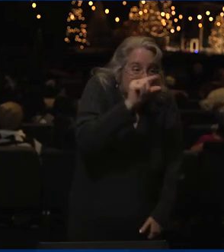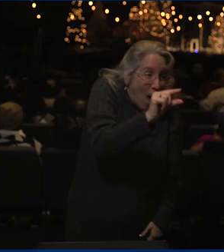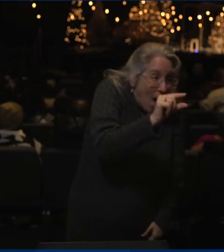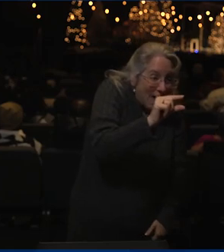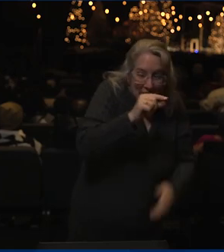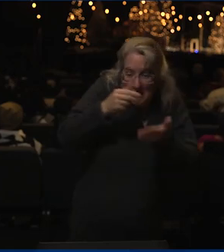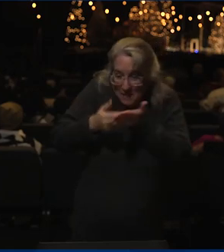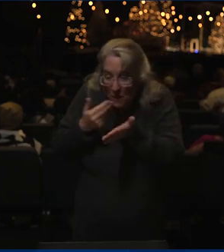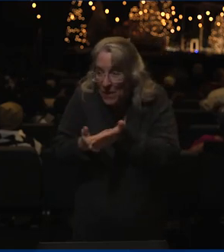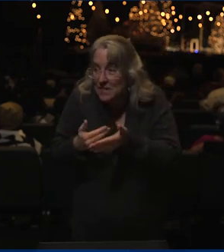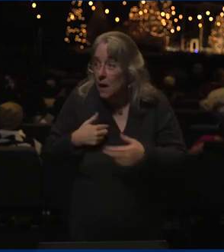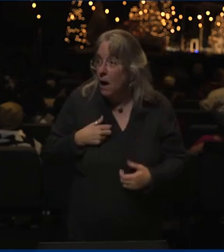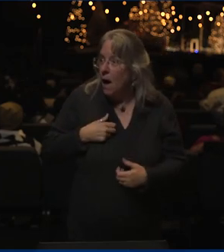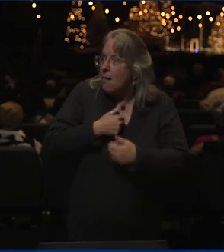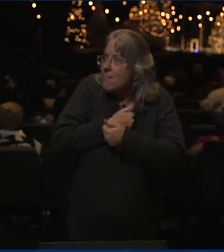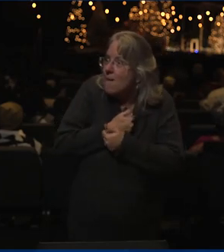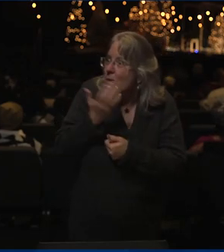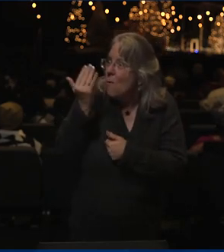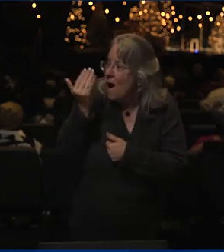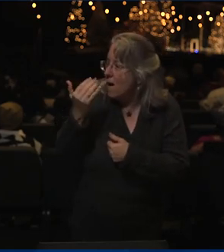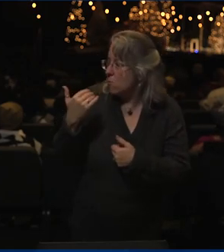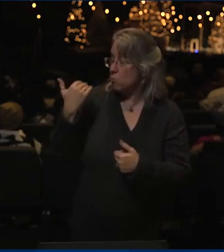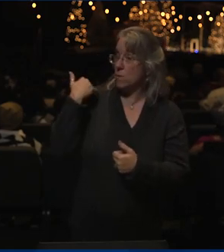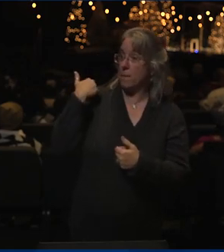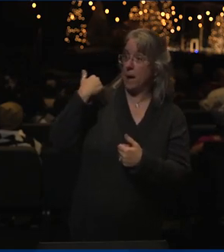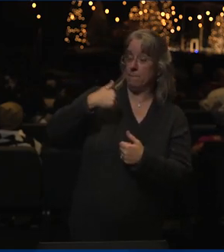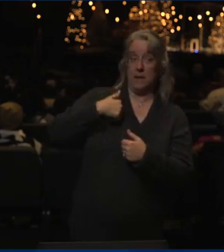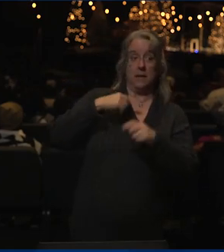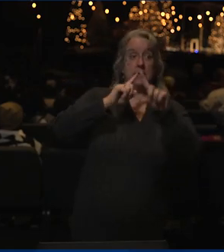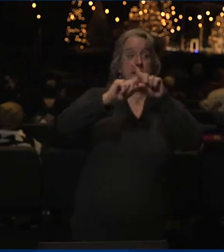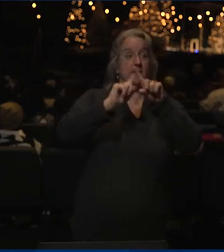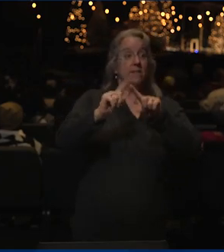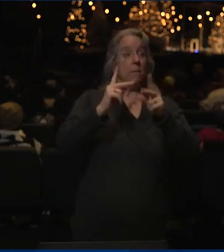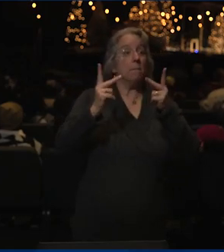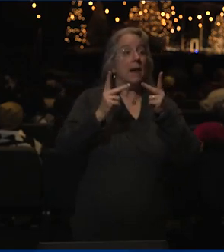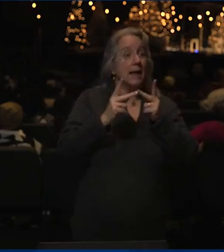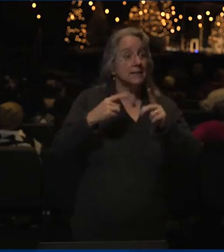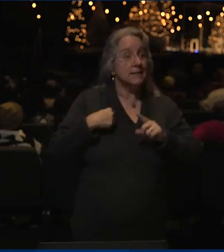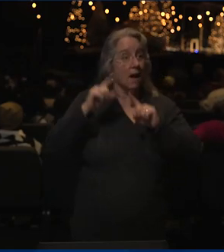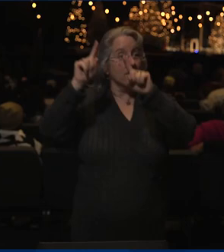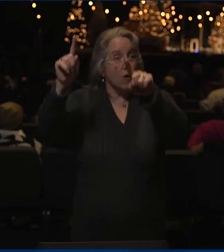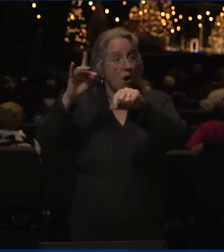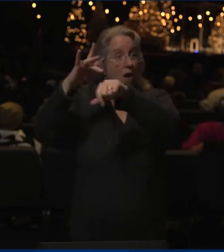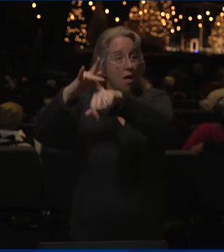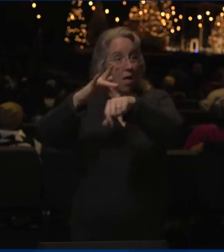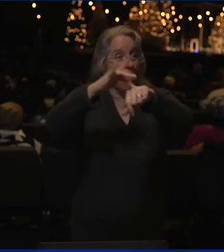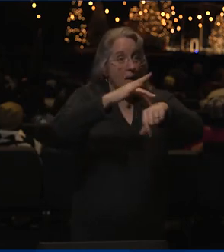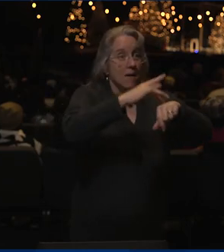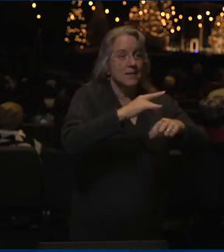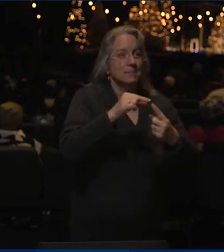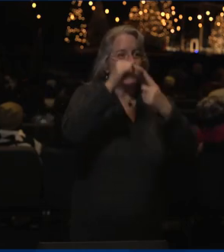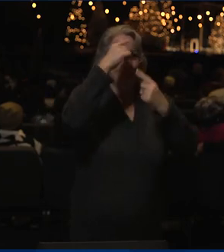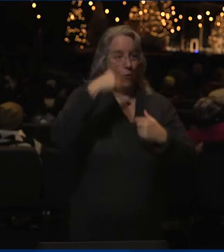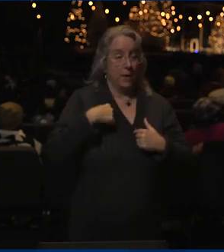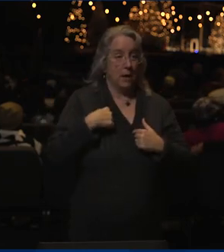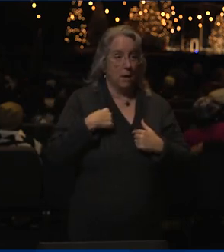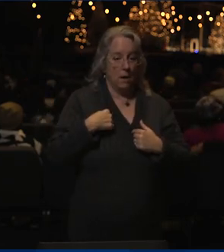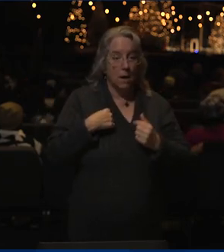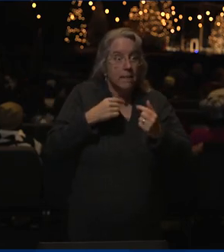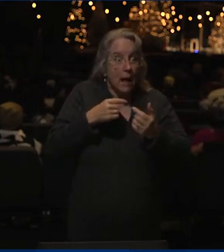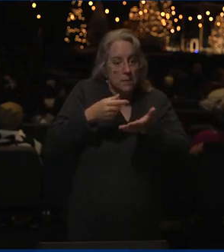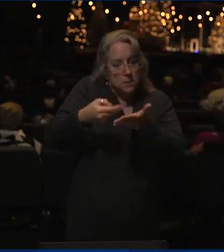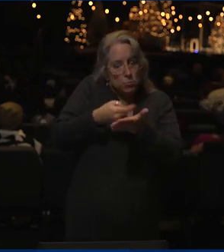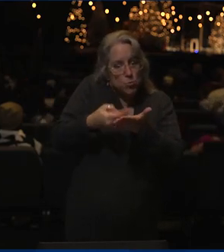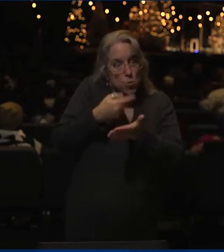love little spoons because they remind me of places that I've gone that are special to me. And this little spoon holder is also my